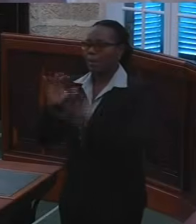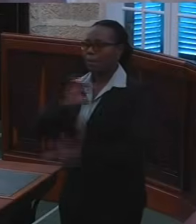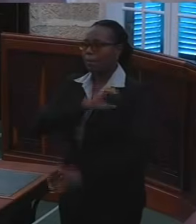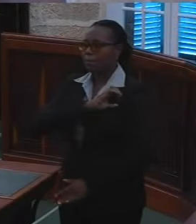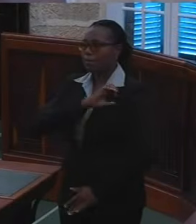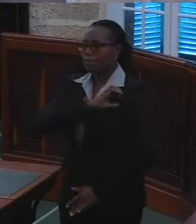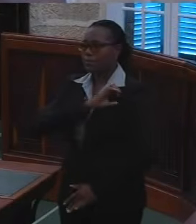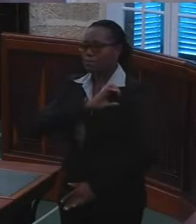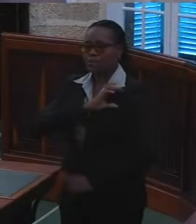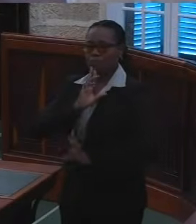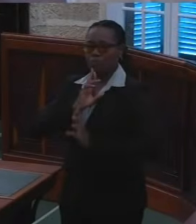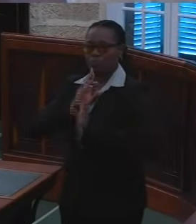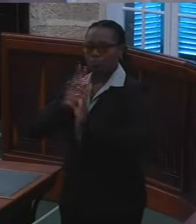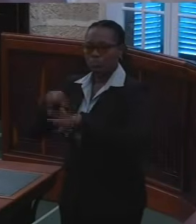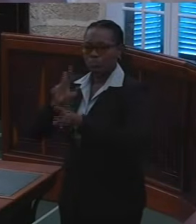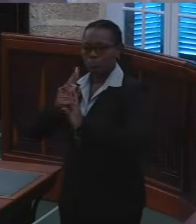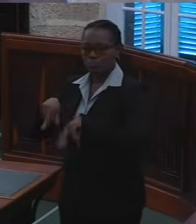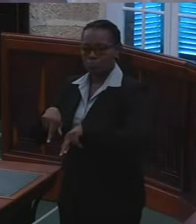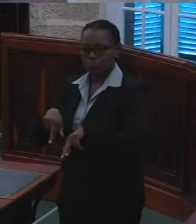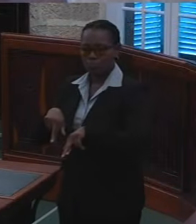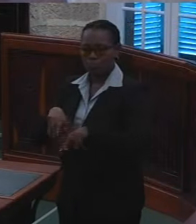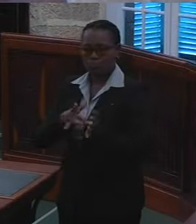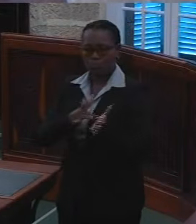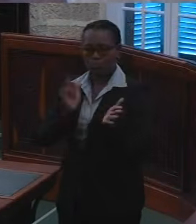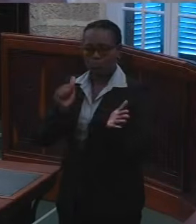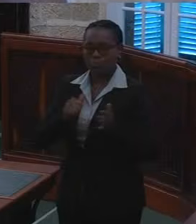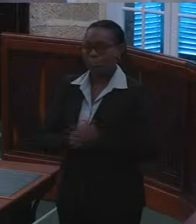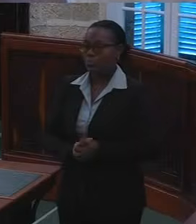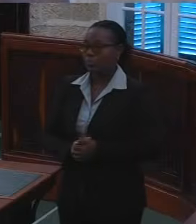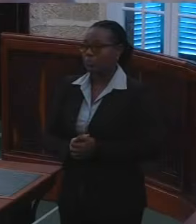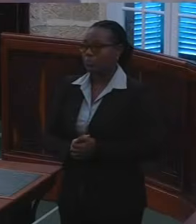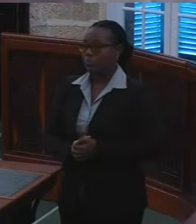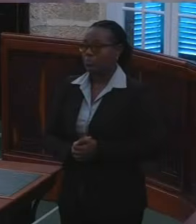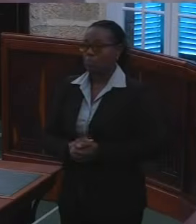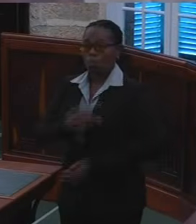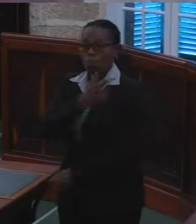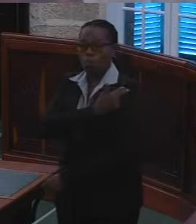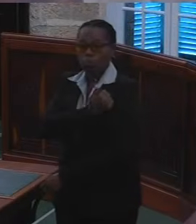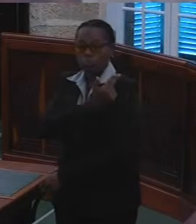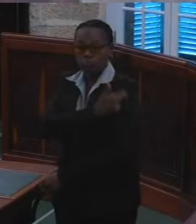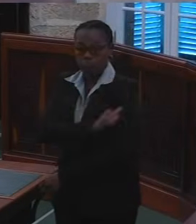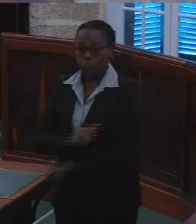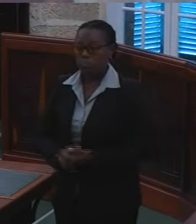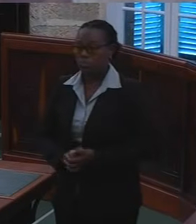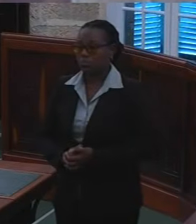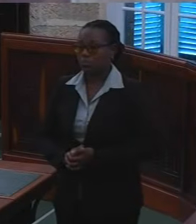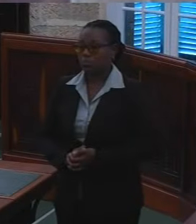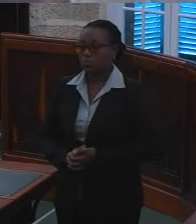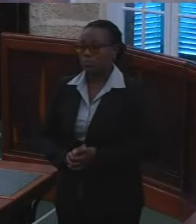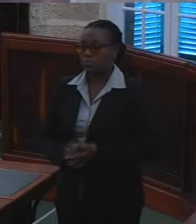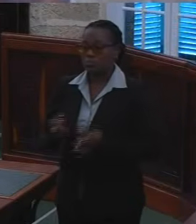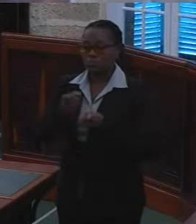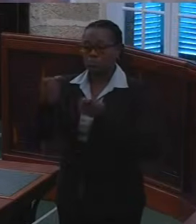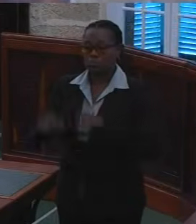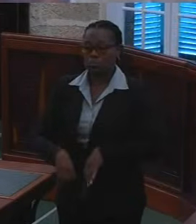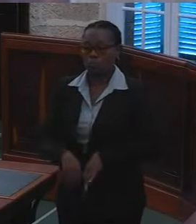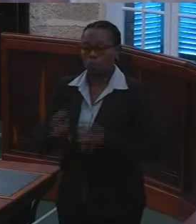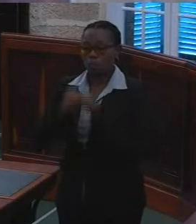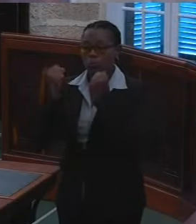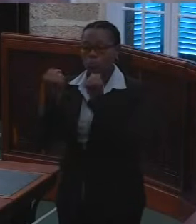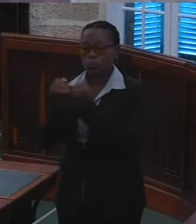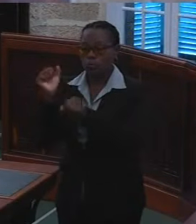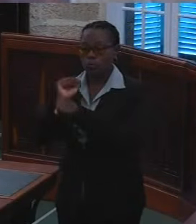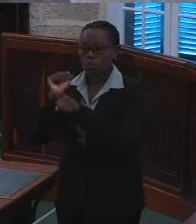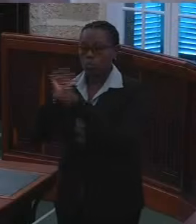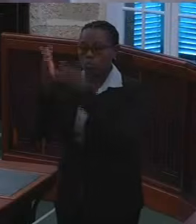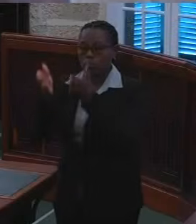This legislation speaks to hospital administrators, social workers and social service